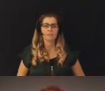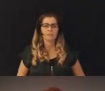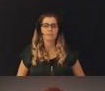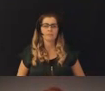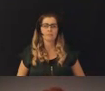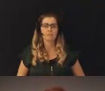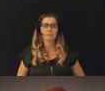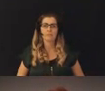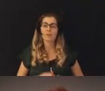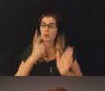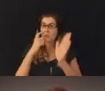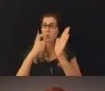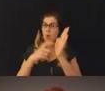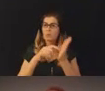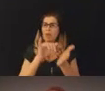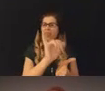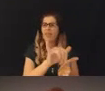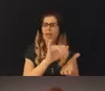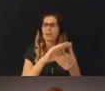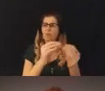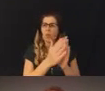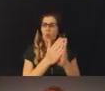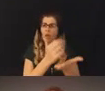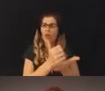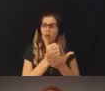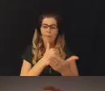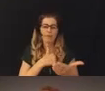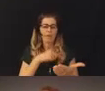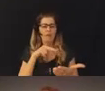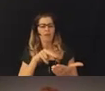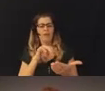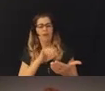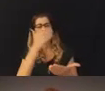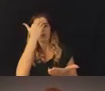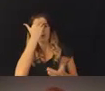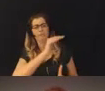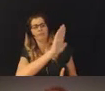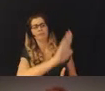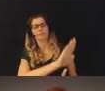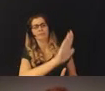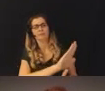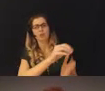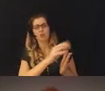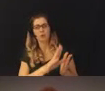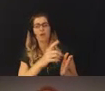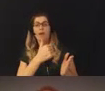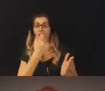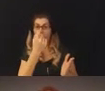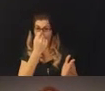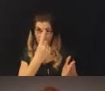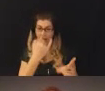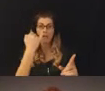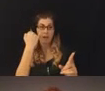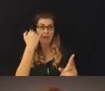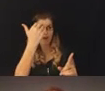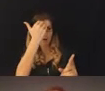This unit also helps me better understand how students are coming into the classroom, right? I'm going to approach a student very differently if I understand